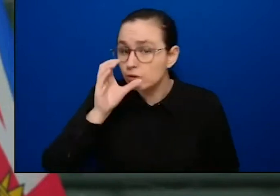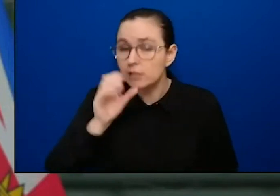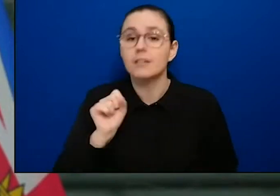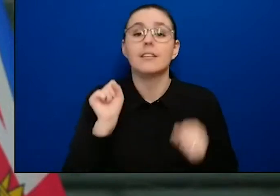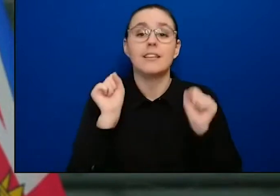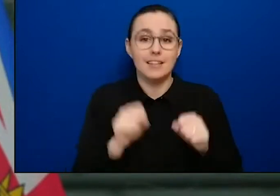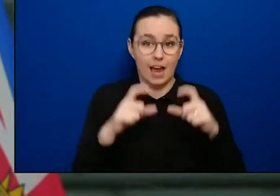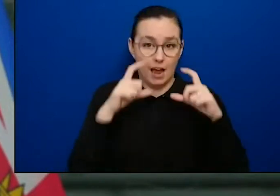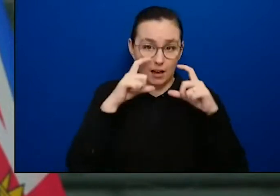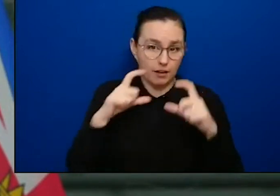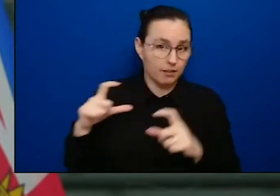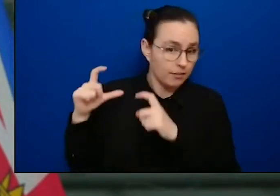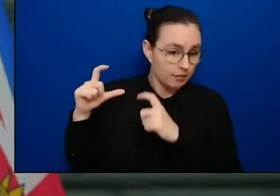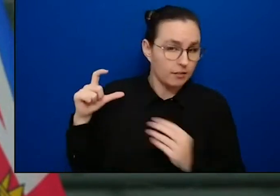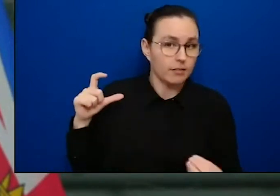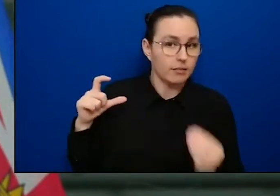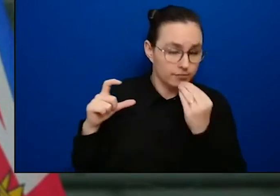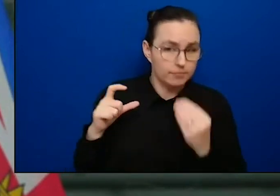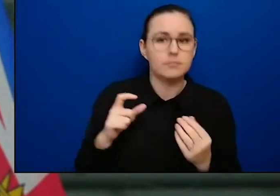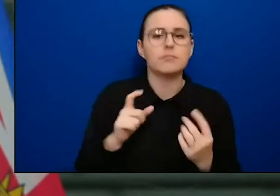the celebration of the ceremony.